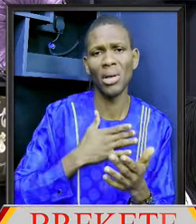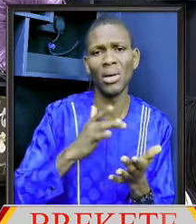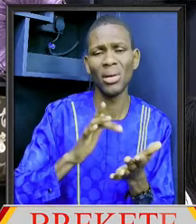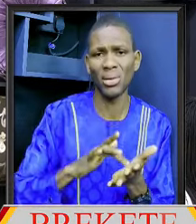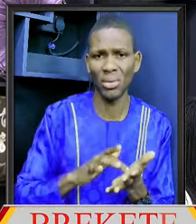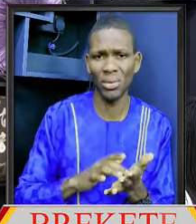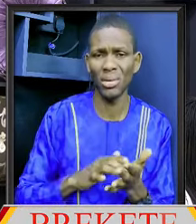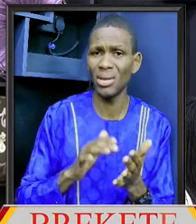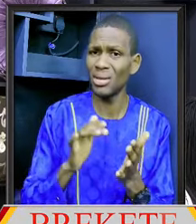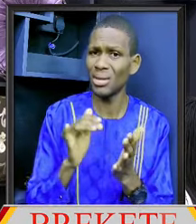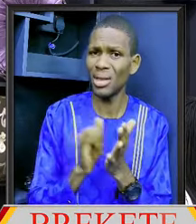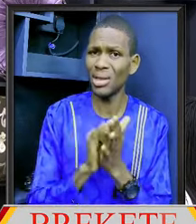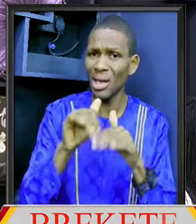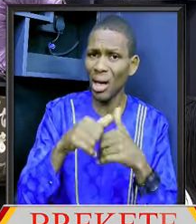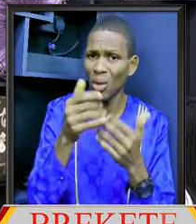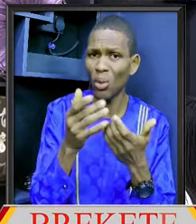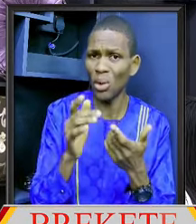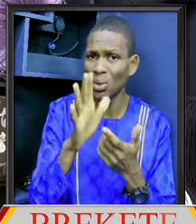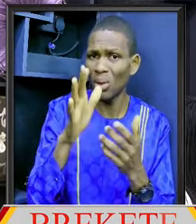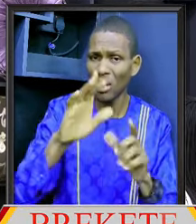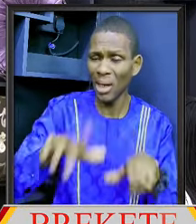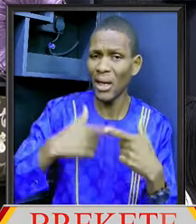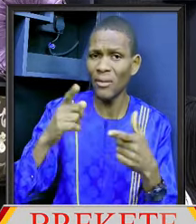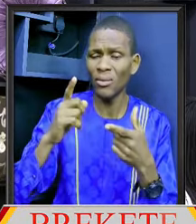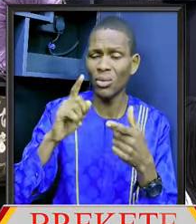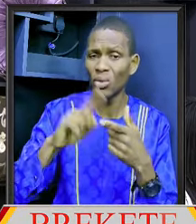So that is the way you want your life to end.